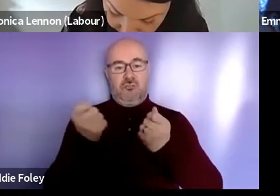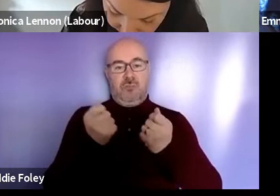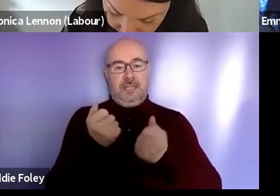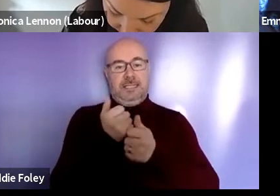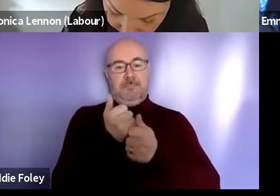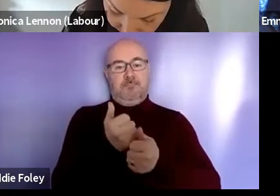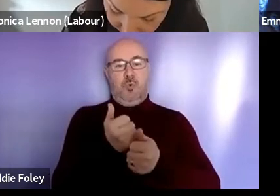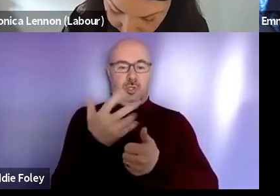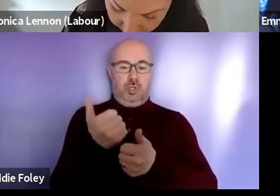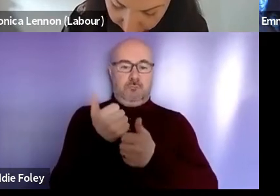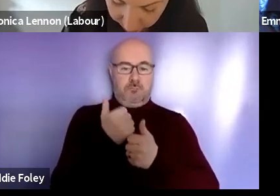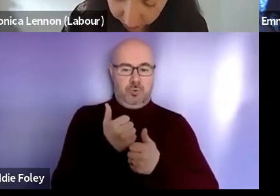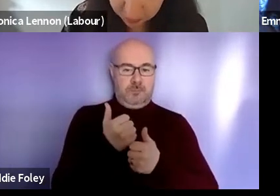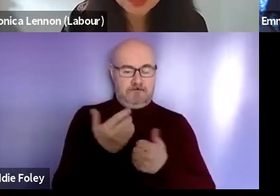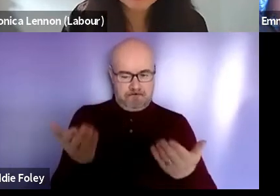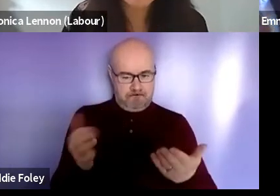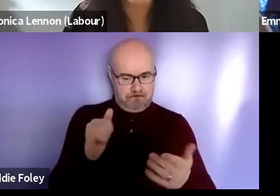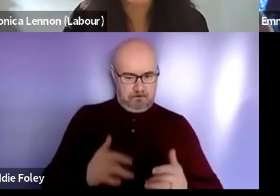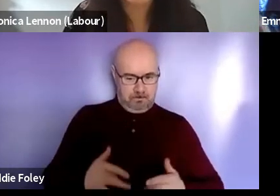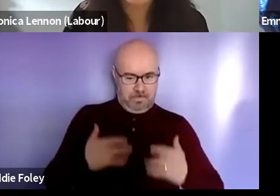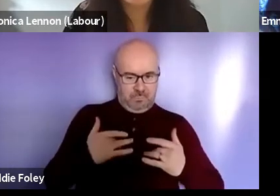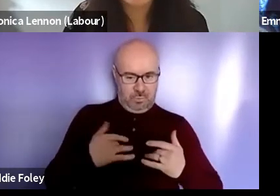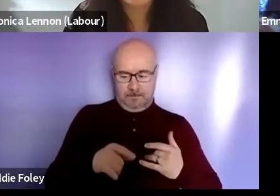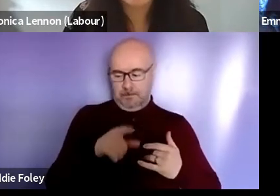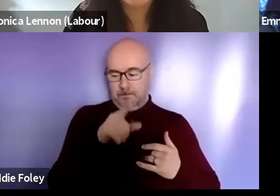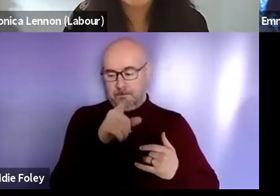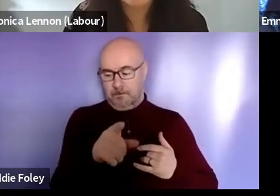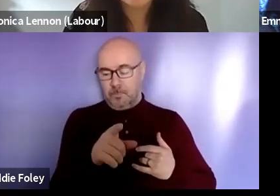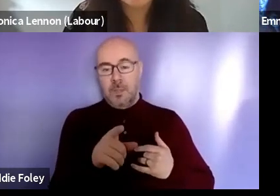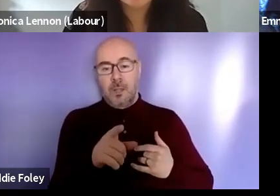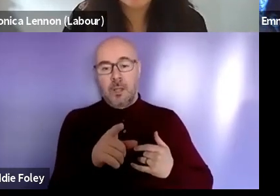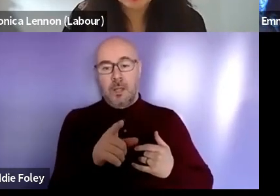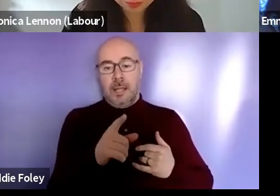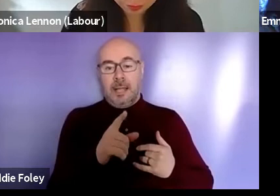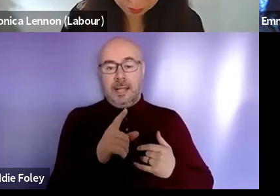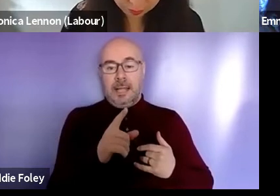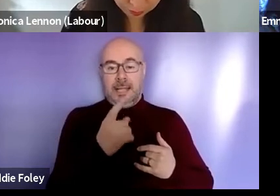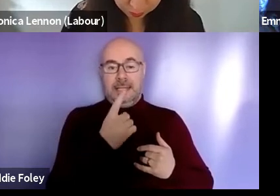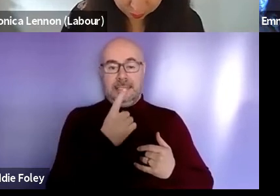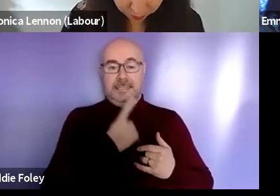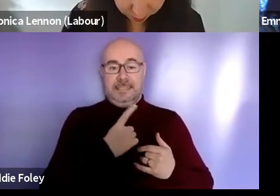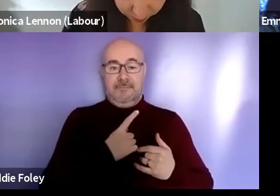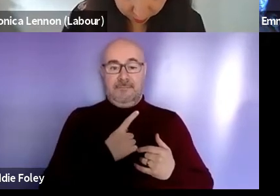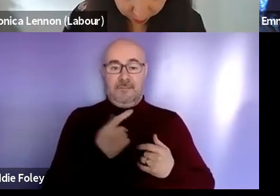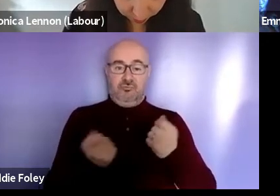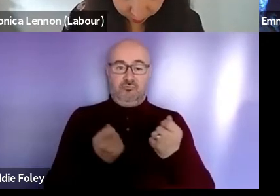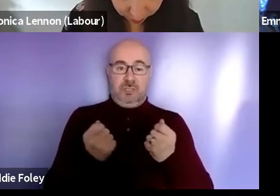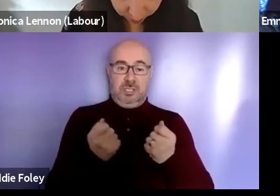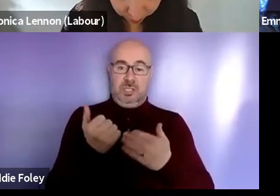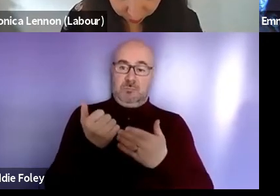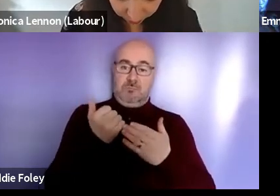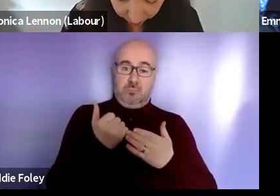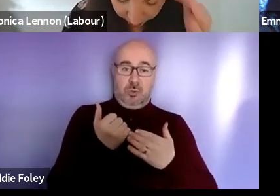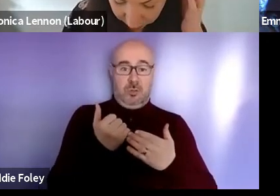Sure, and the Social Care Self-Directed Support Scotland Act in 2013 was actually brought forward by the SNP government. So we are